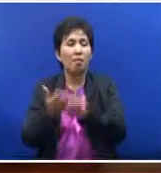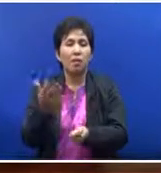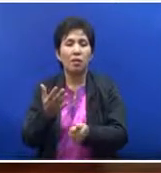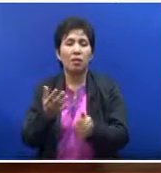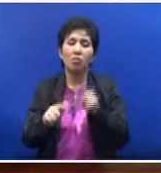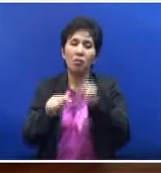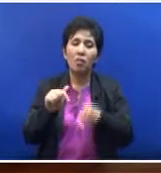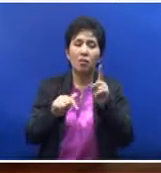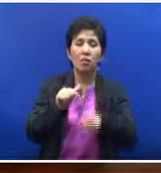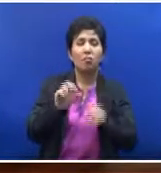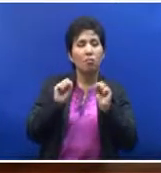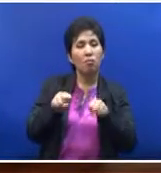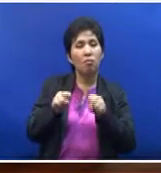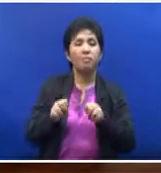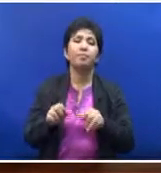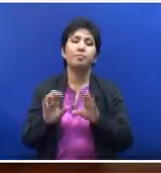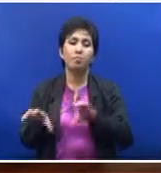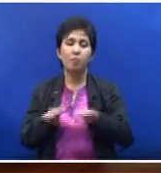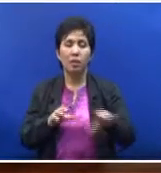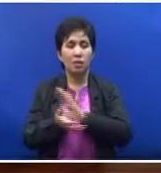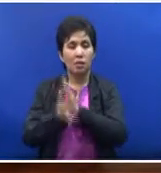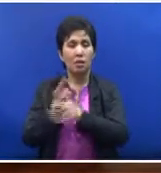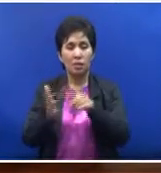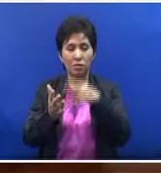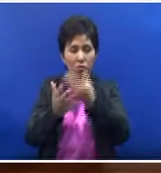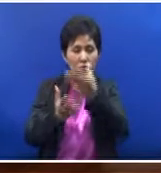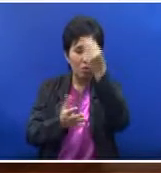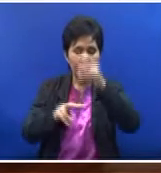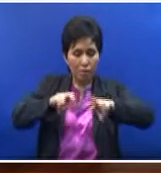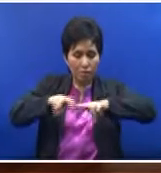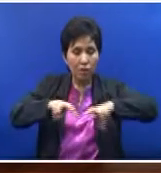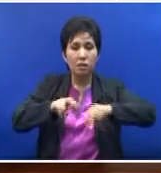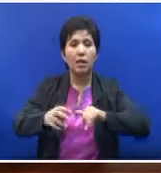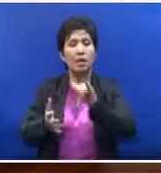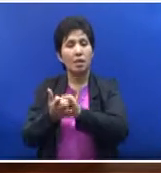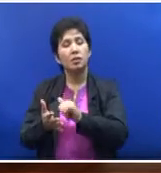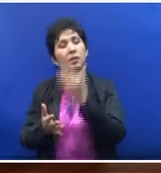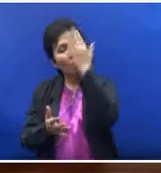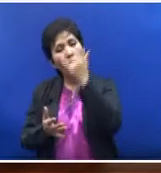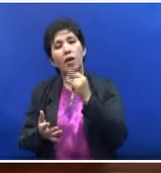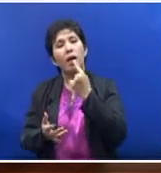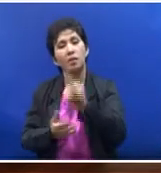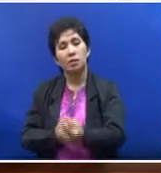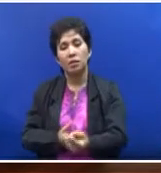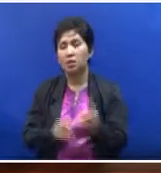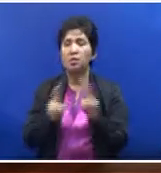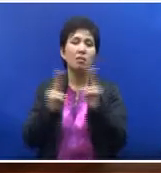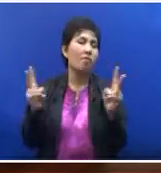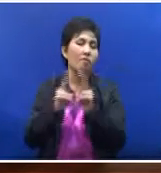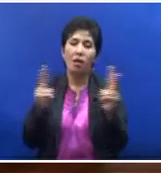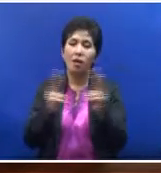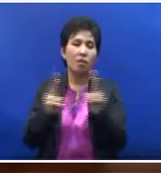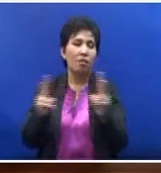this is participant observation. Okay, so that is why I say that it is very,